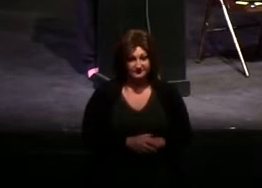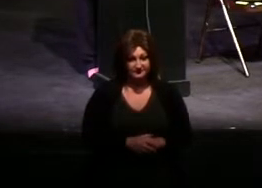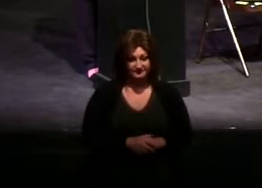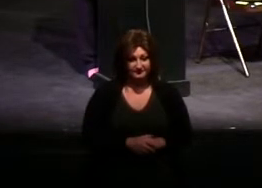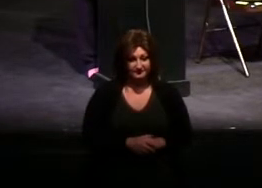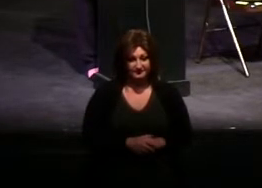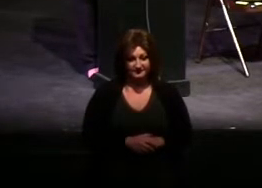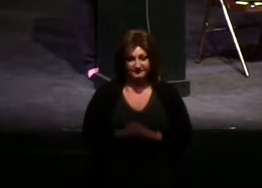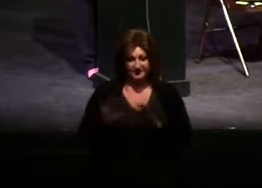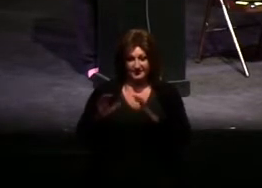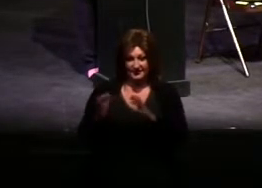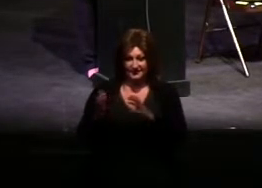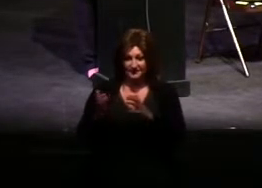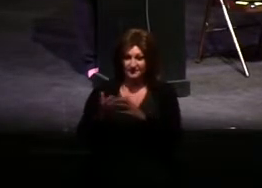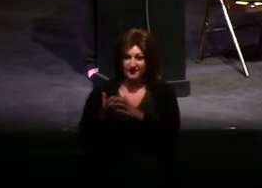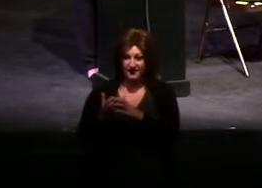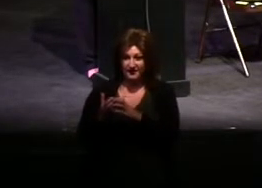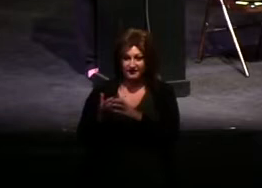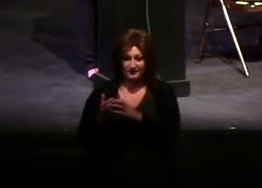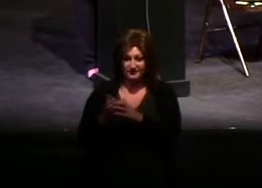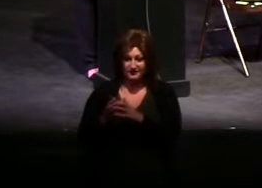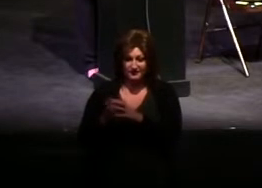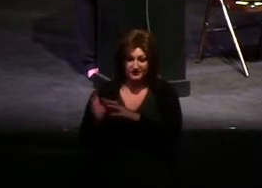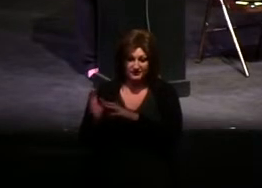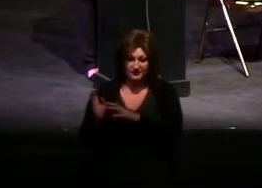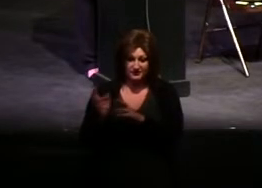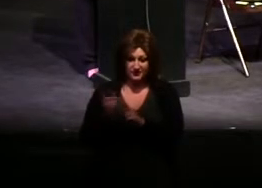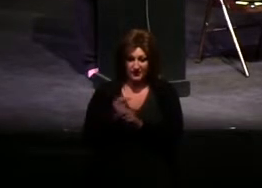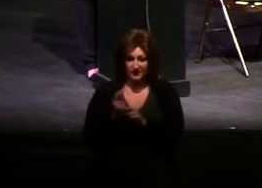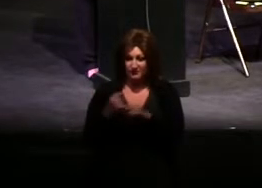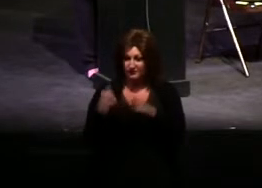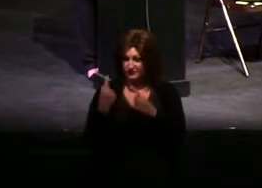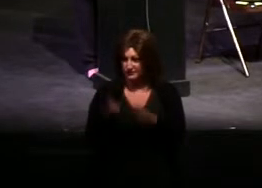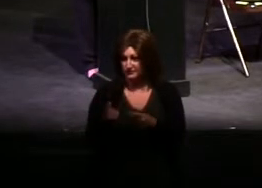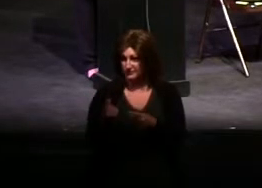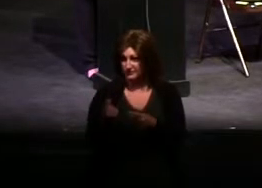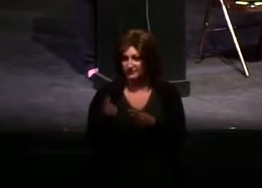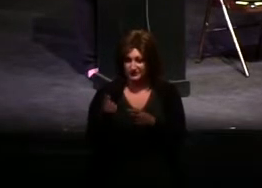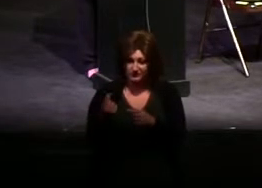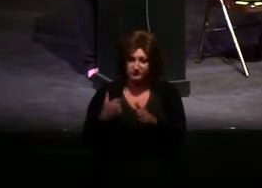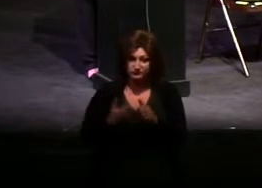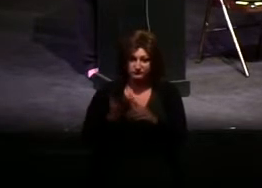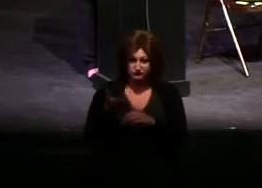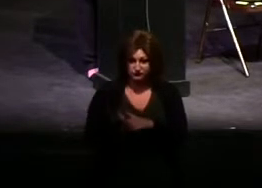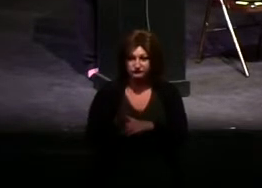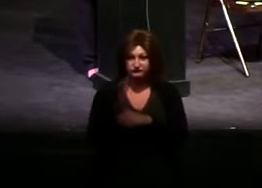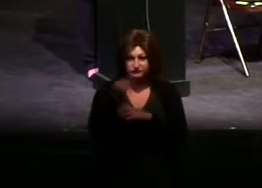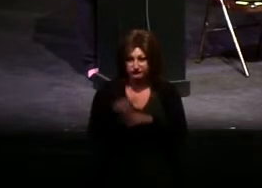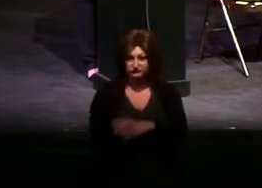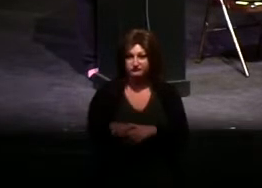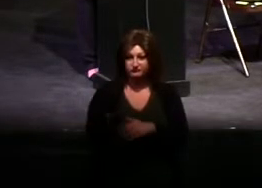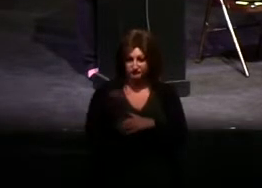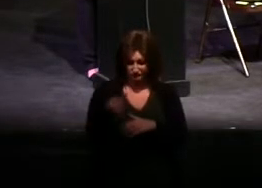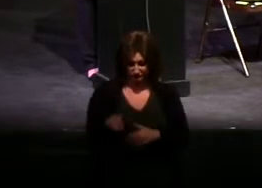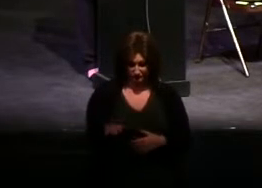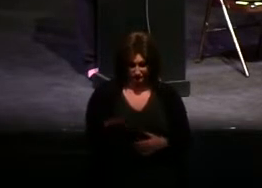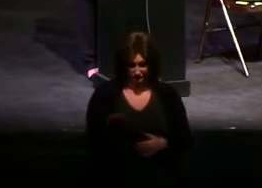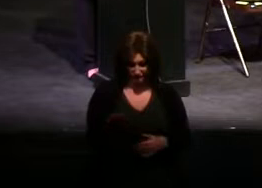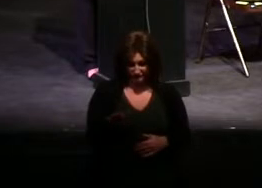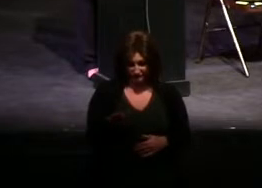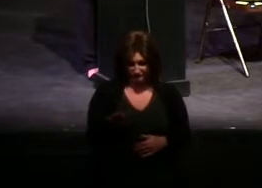The van rumbles around the sharp curves of Highway 12, straining on the rising grades and making up for it on the straight